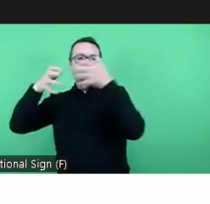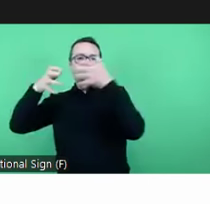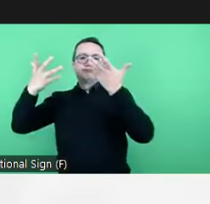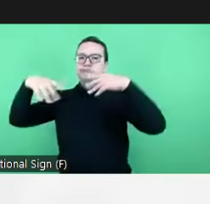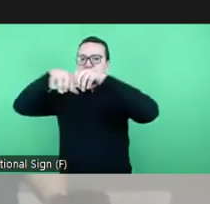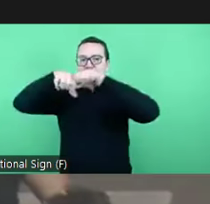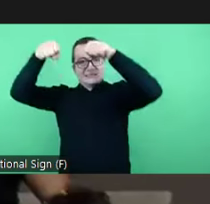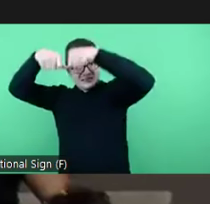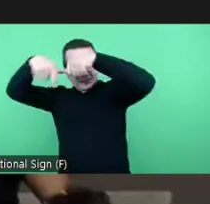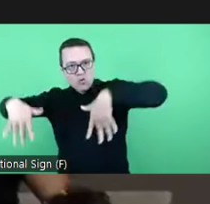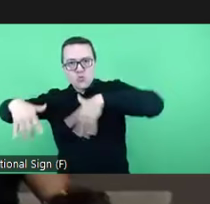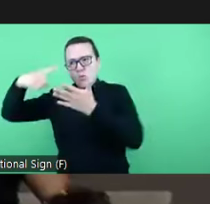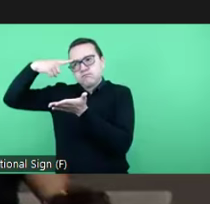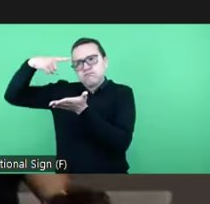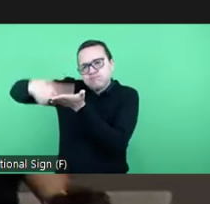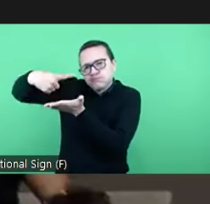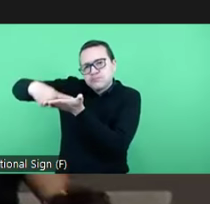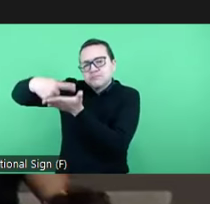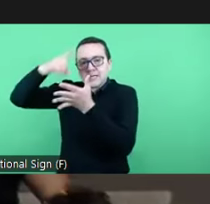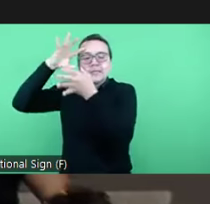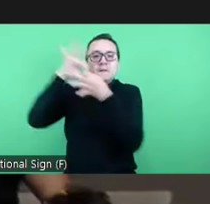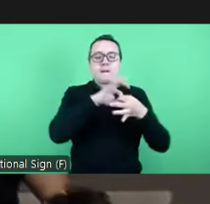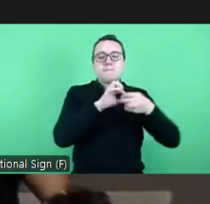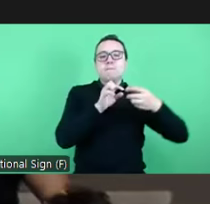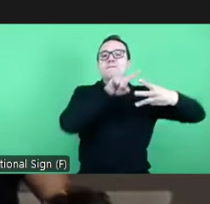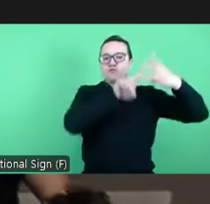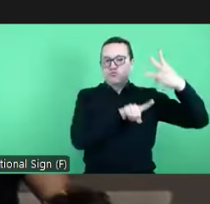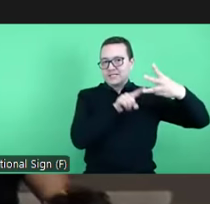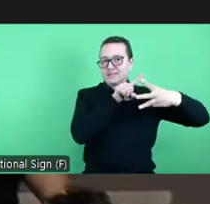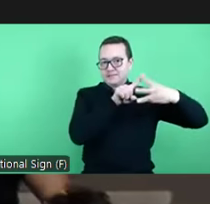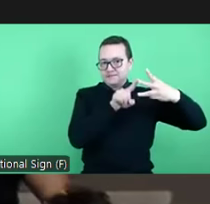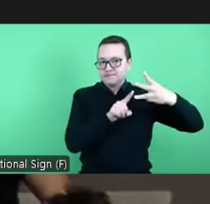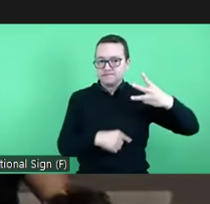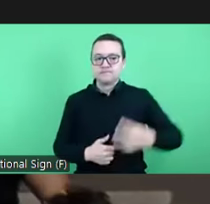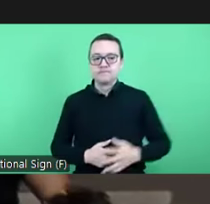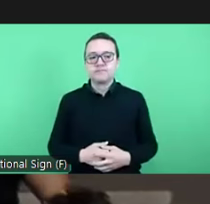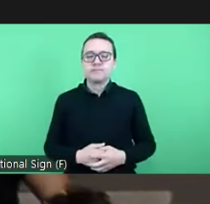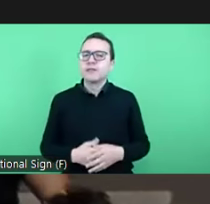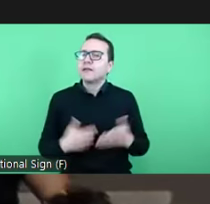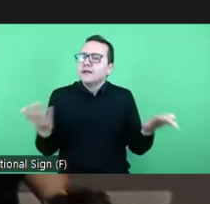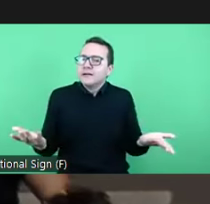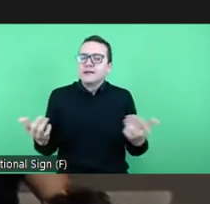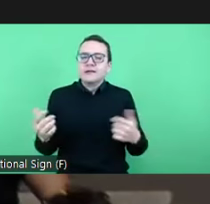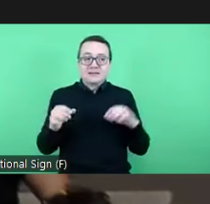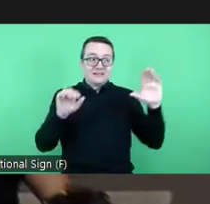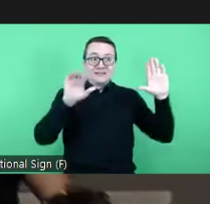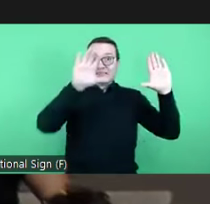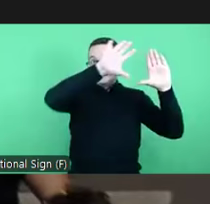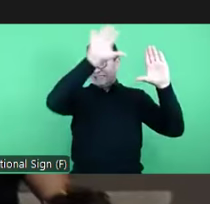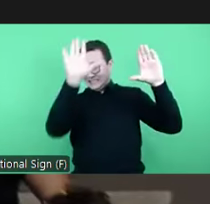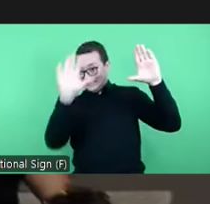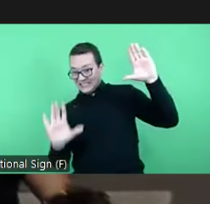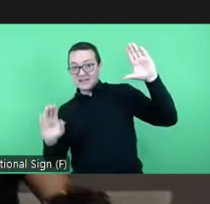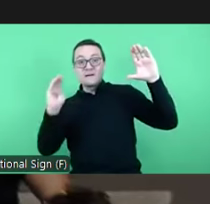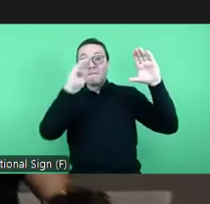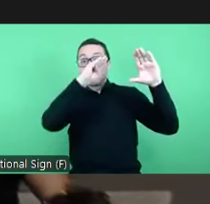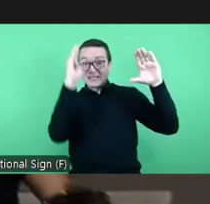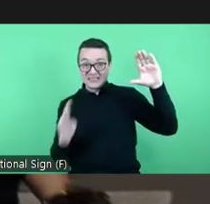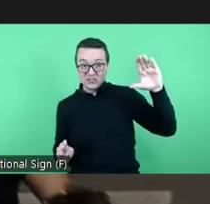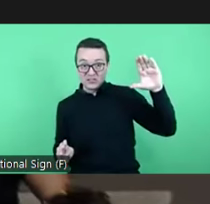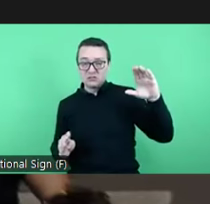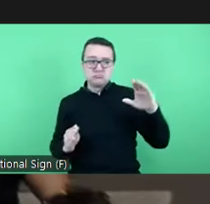principles behind any Qualquer decision pessoa no making in our território system. nacional pode Anyone in Brazil